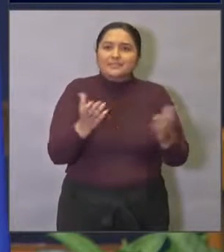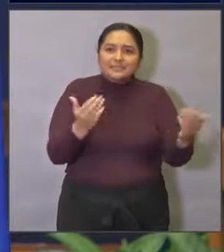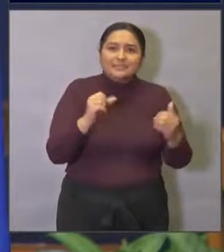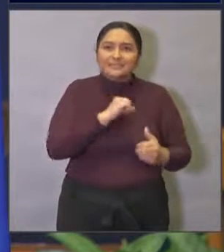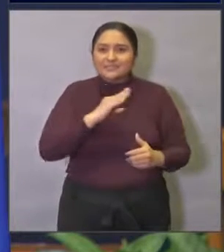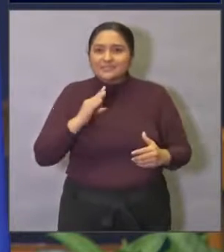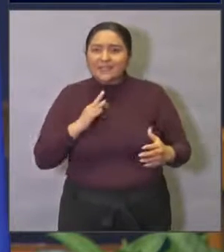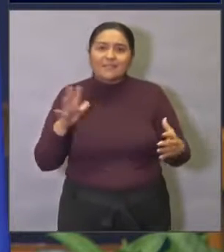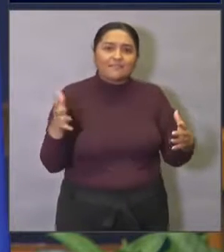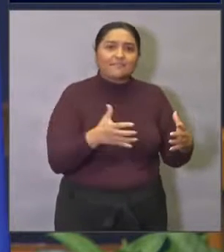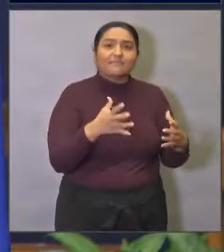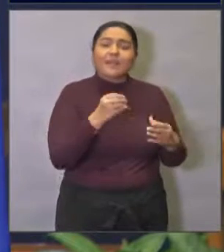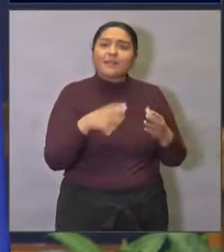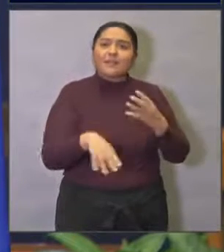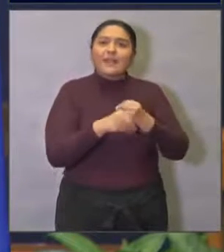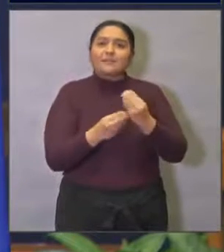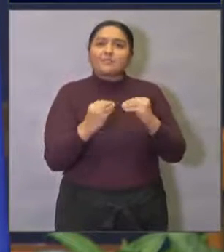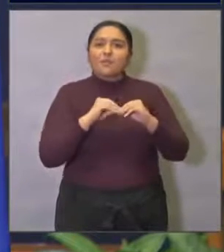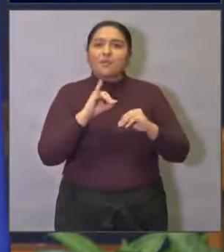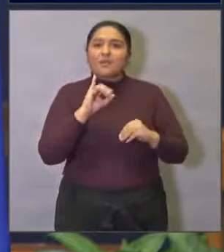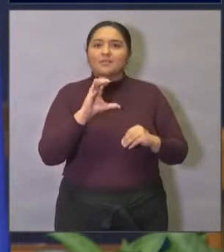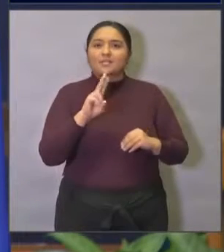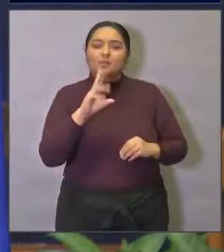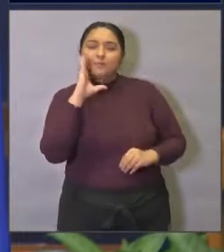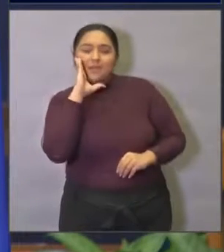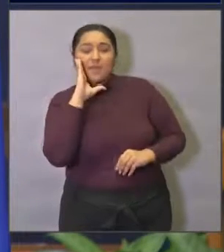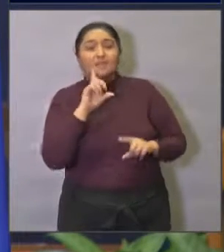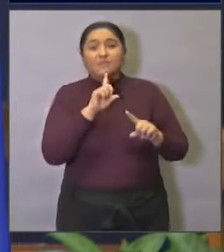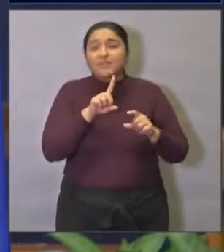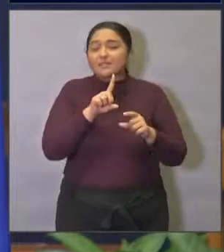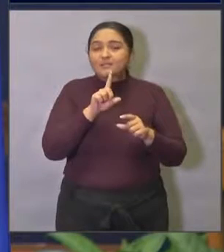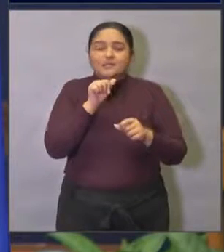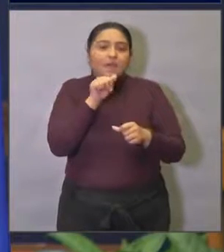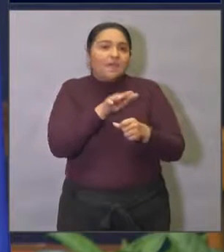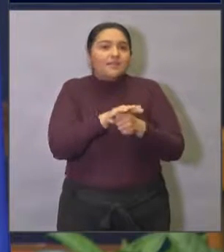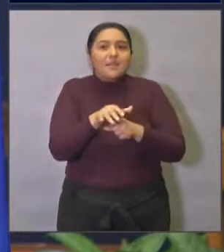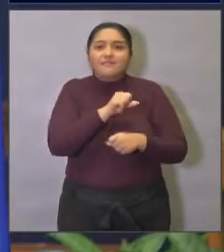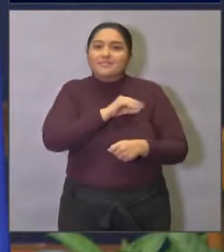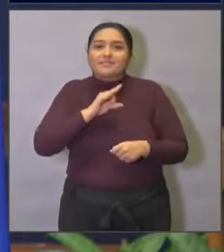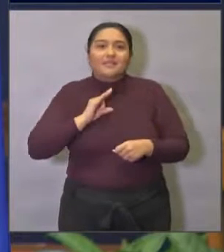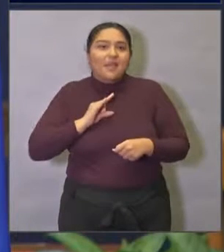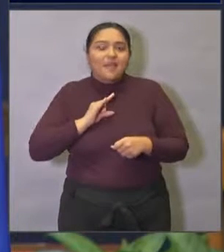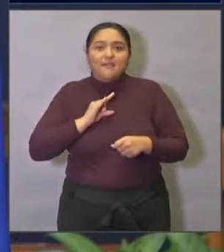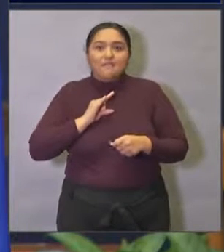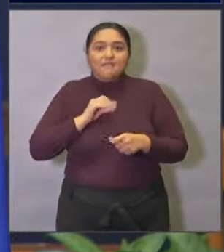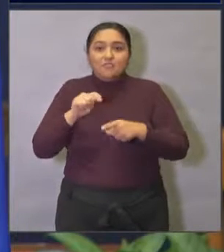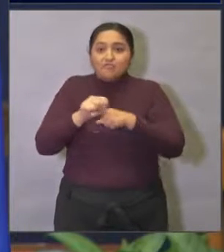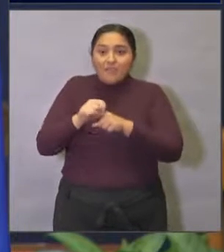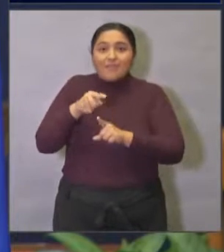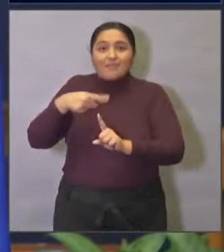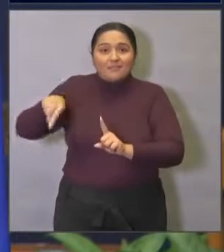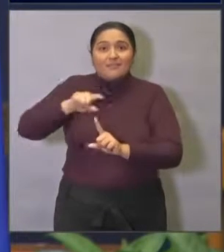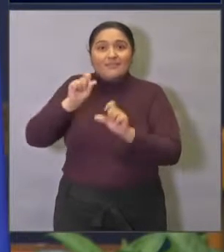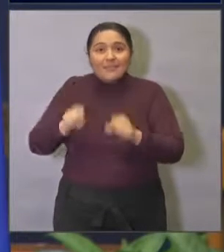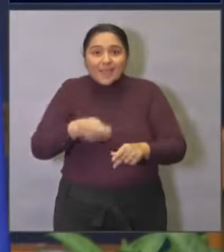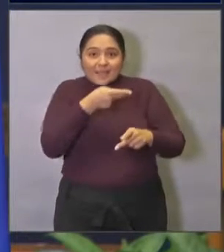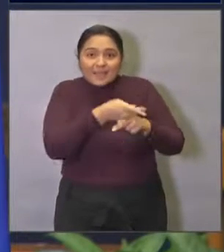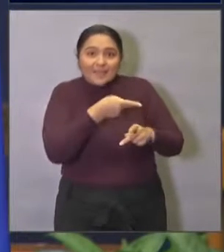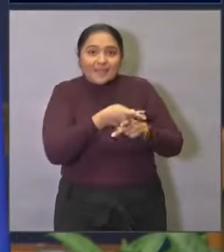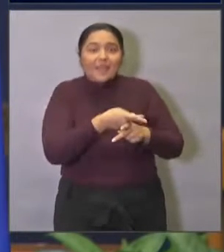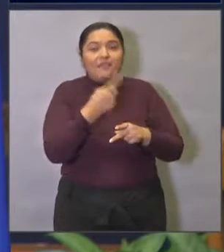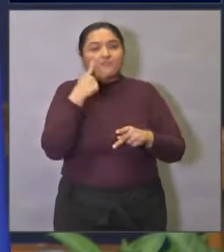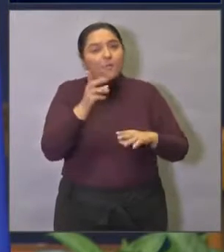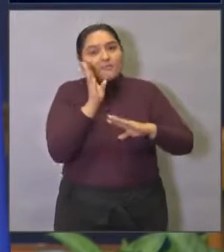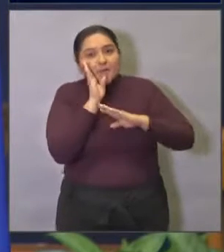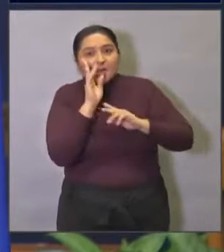additional ICU beds, but there are simply not enough trained staff to care for the volume of patients that are projected to come